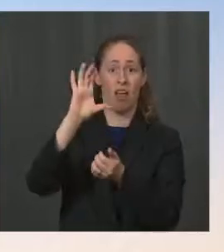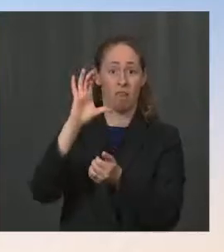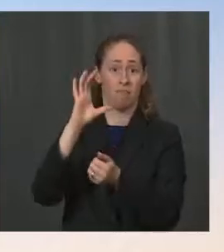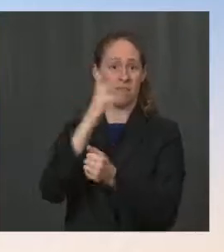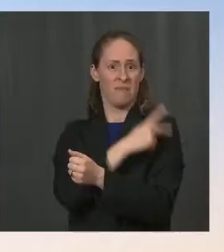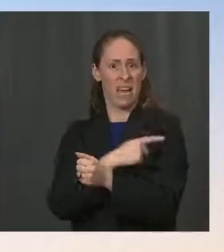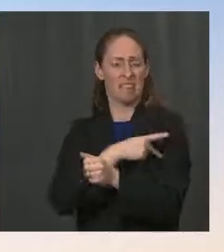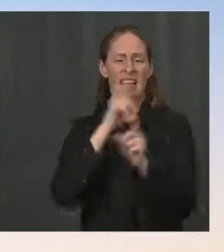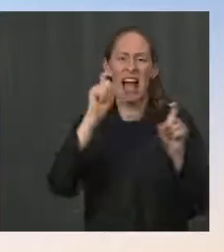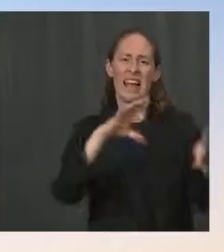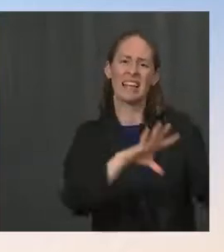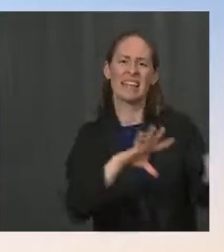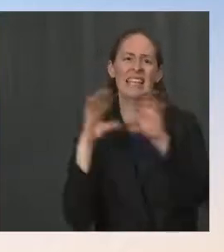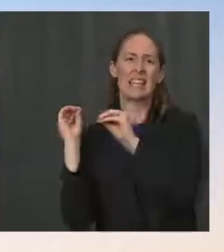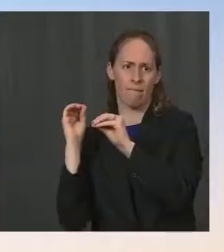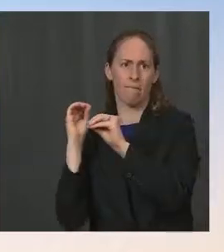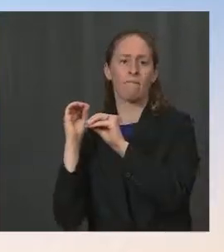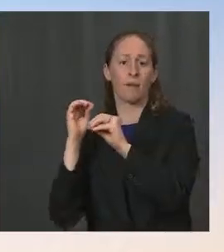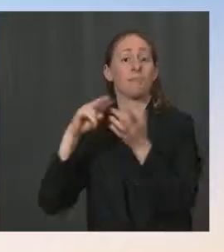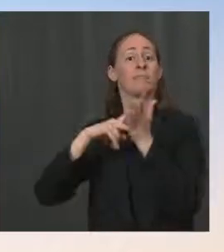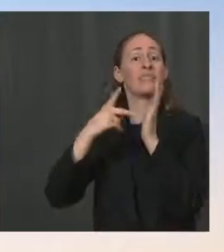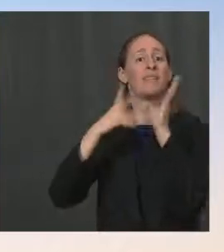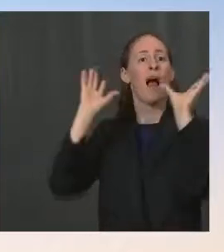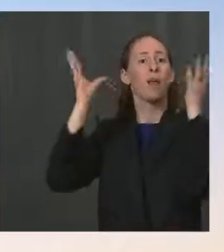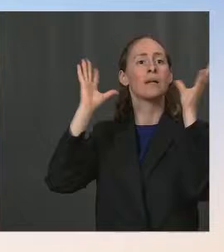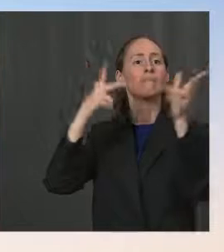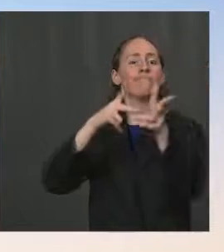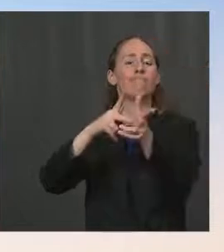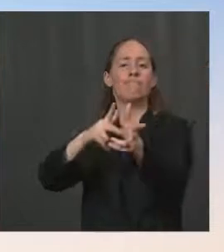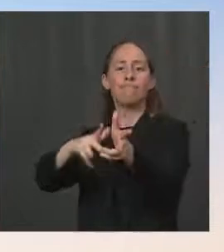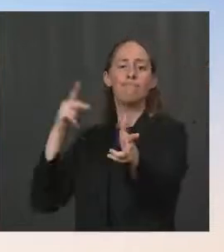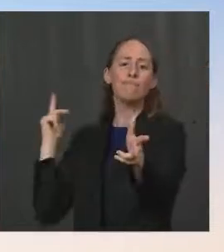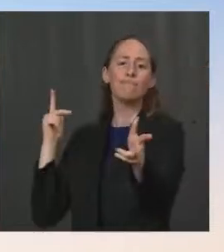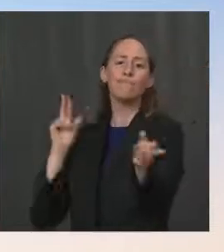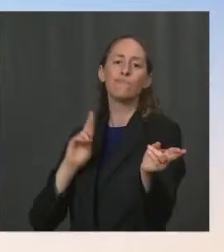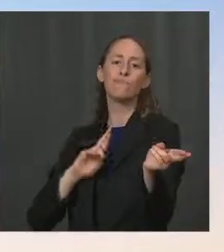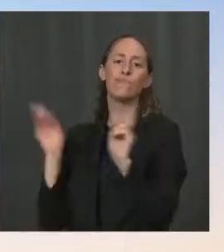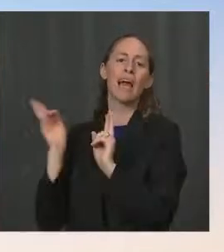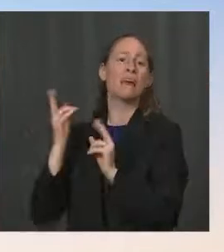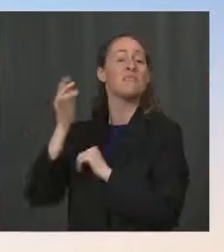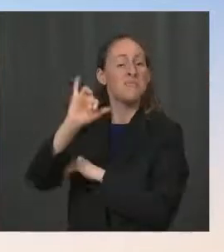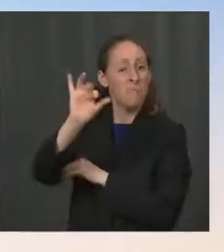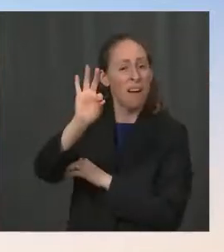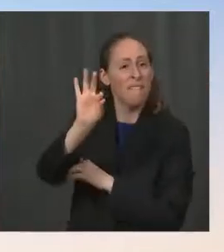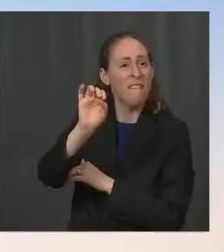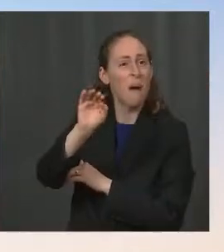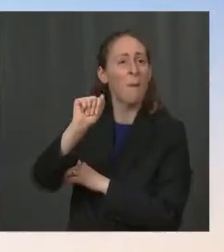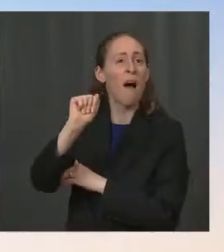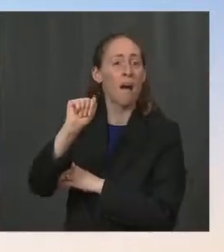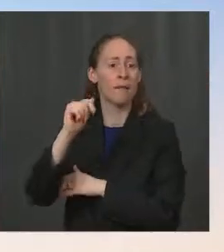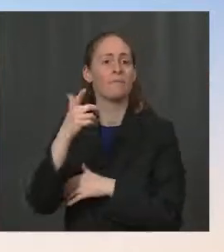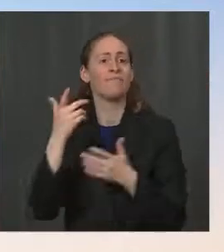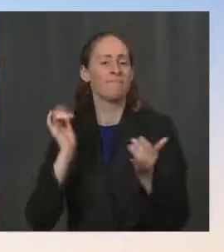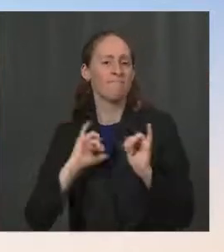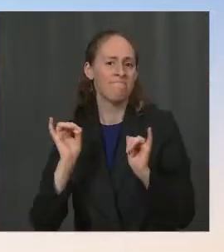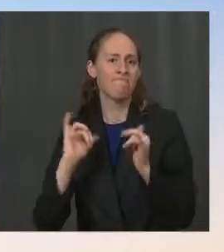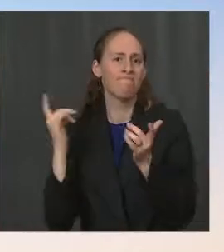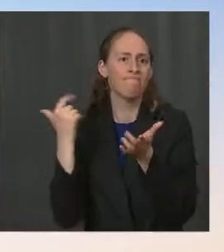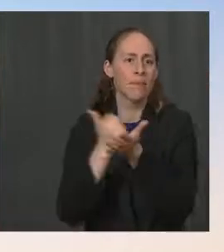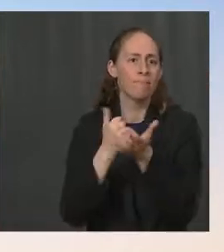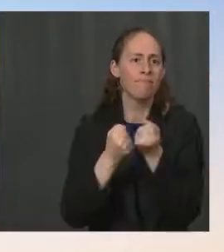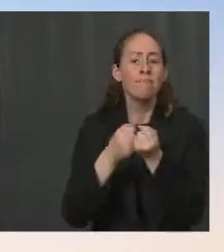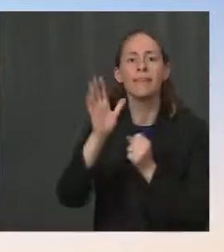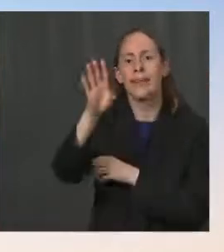that were pre-staged by FEMA. Cell service also remains an issue, as it has been over the course of the last couple of